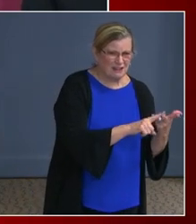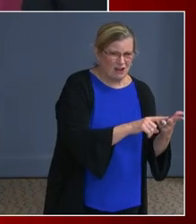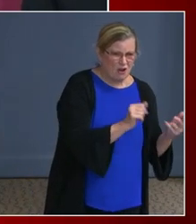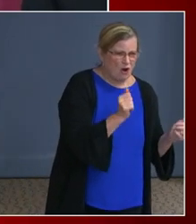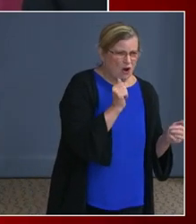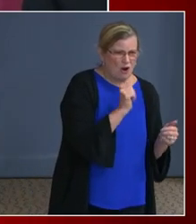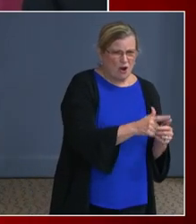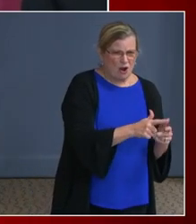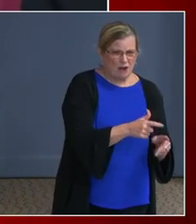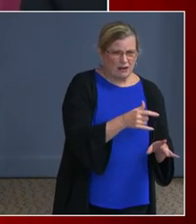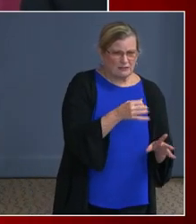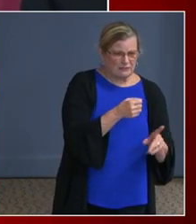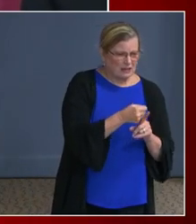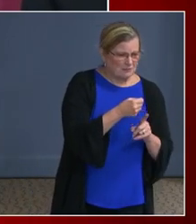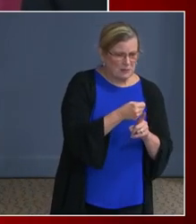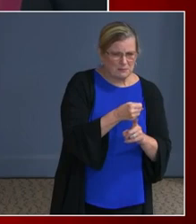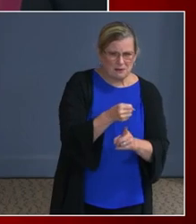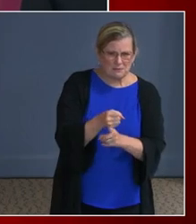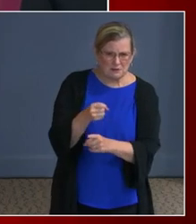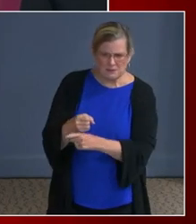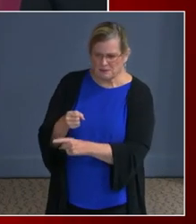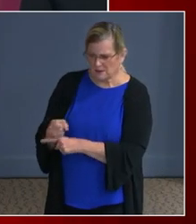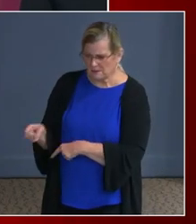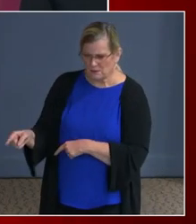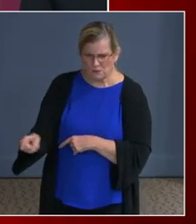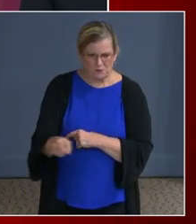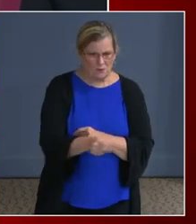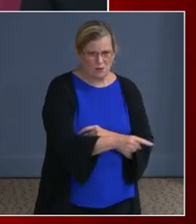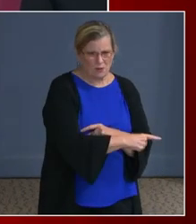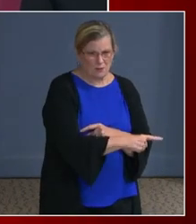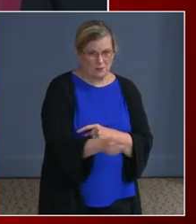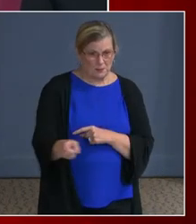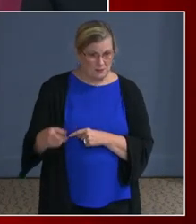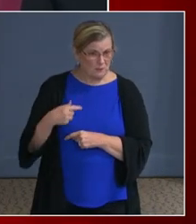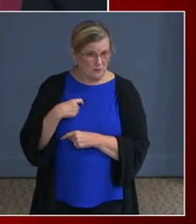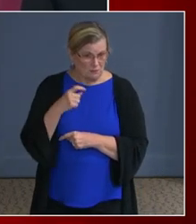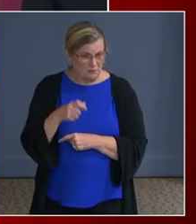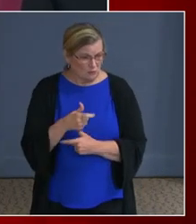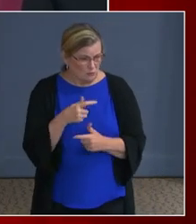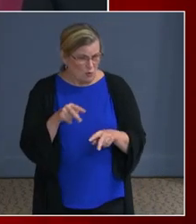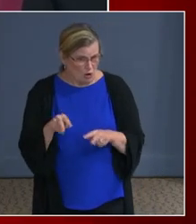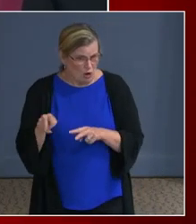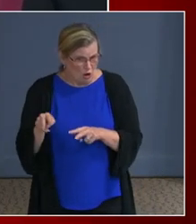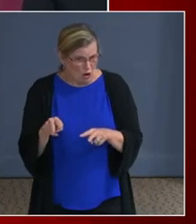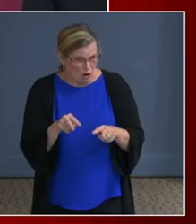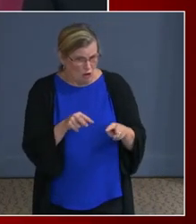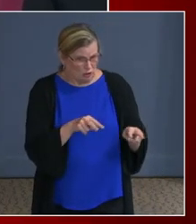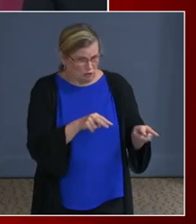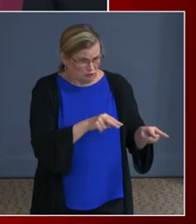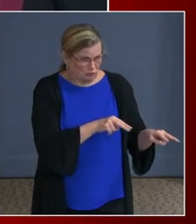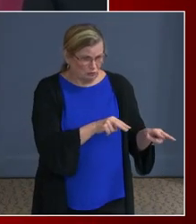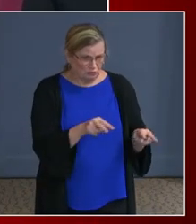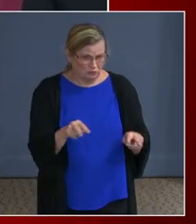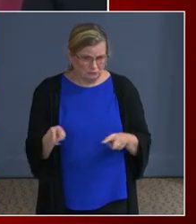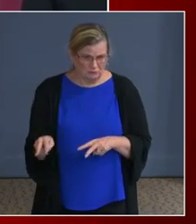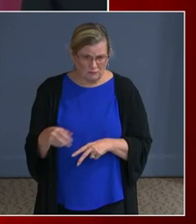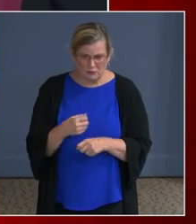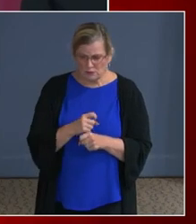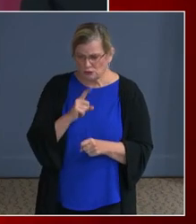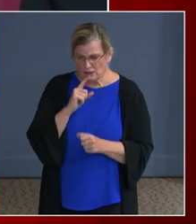we continue to watch all of those things. So we will balance our budget as